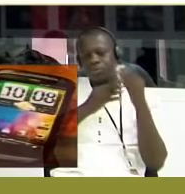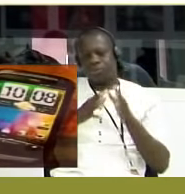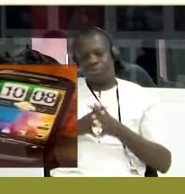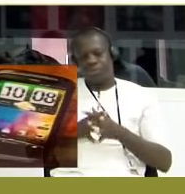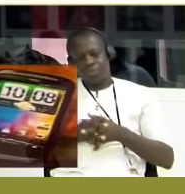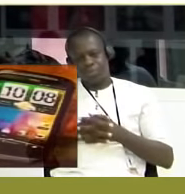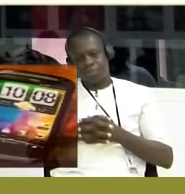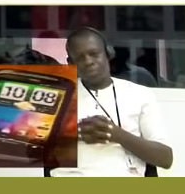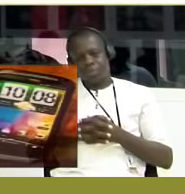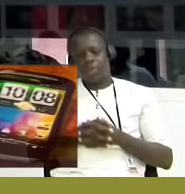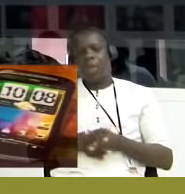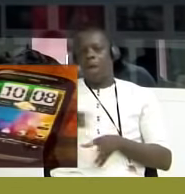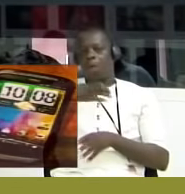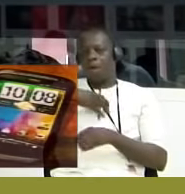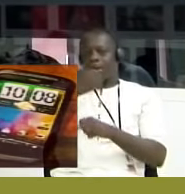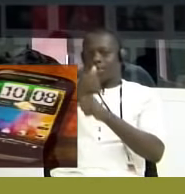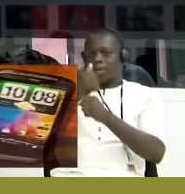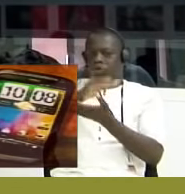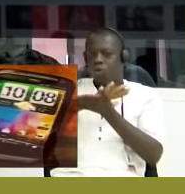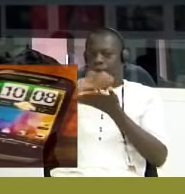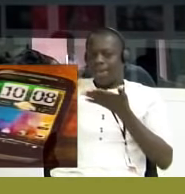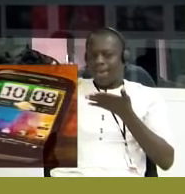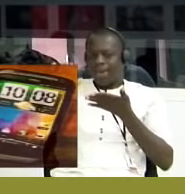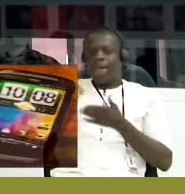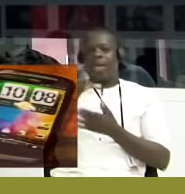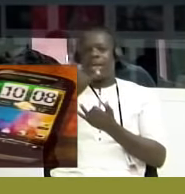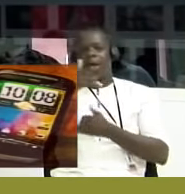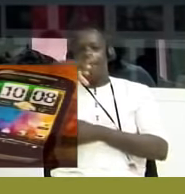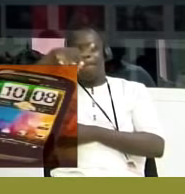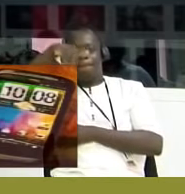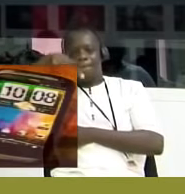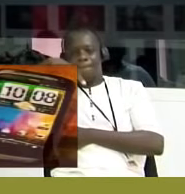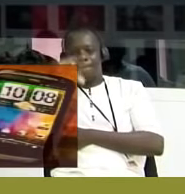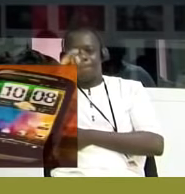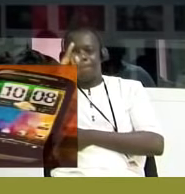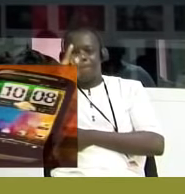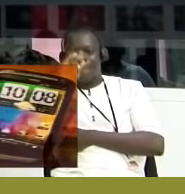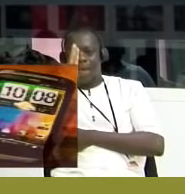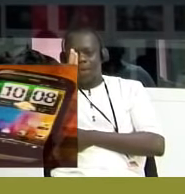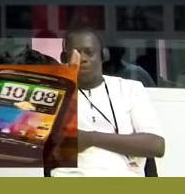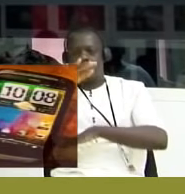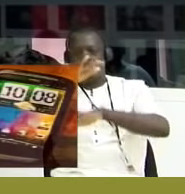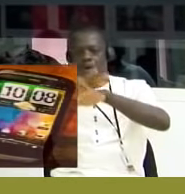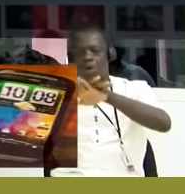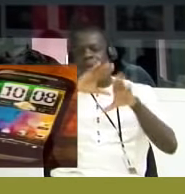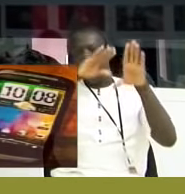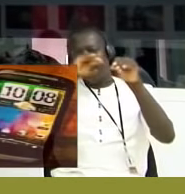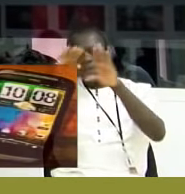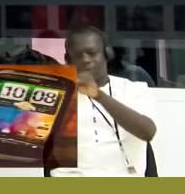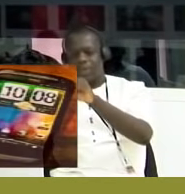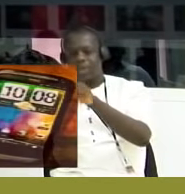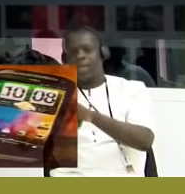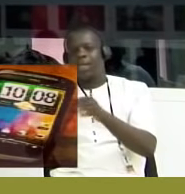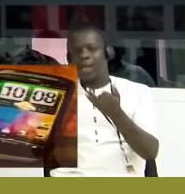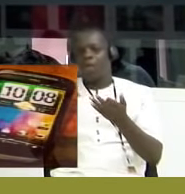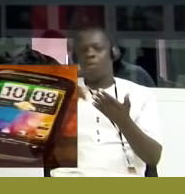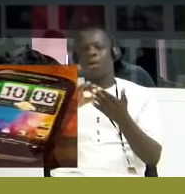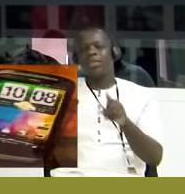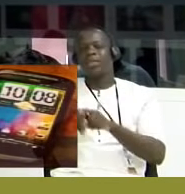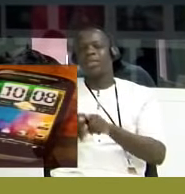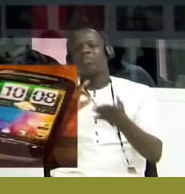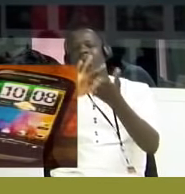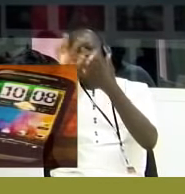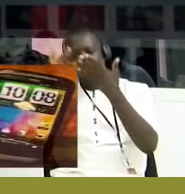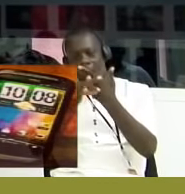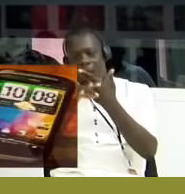Just to be clear, so the police intervention unit on operational matters would refer to the Commissioner of Operations,